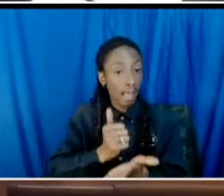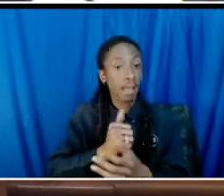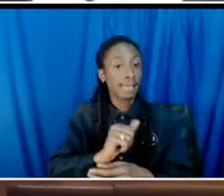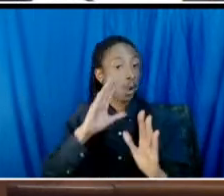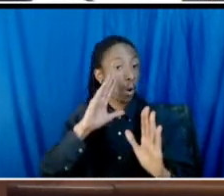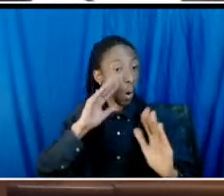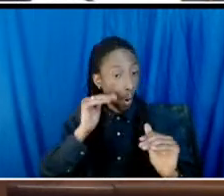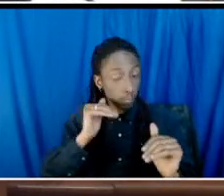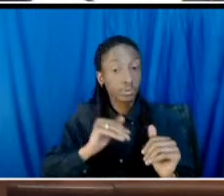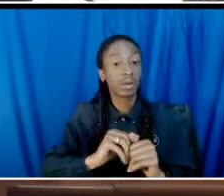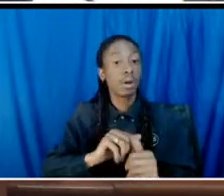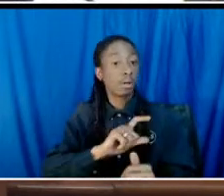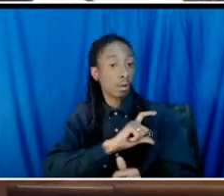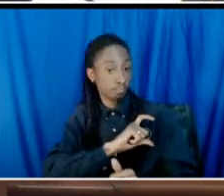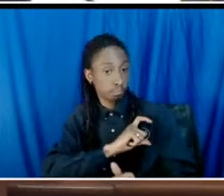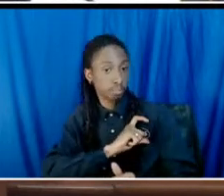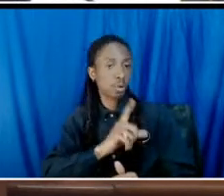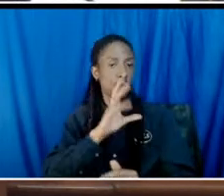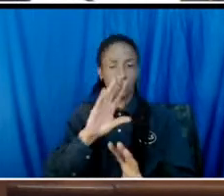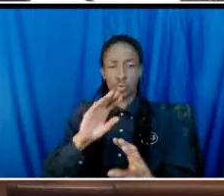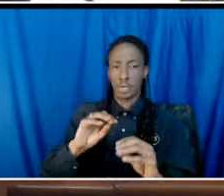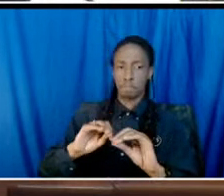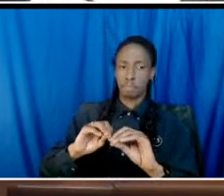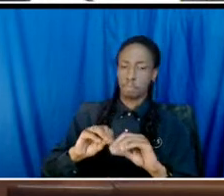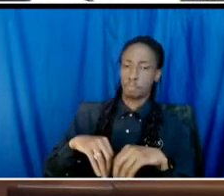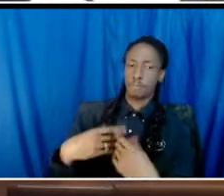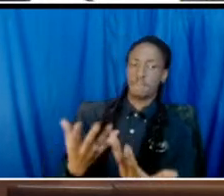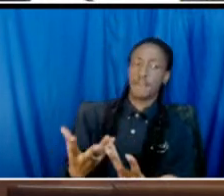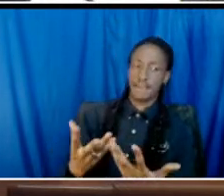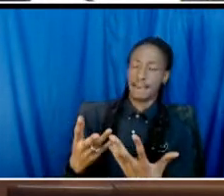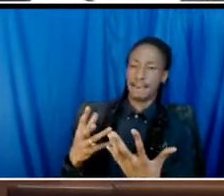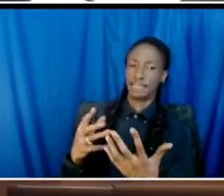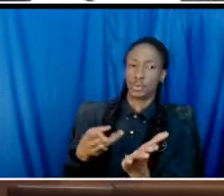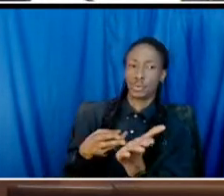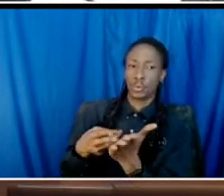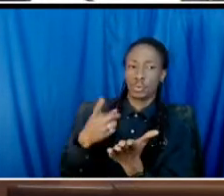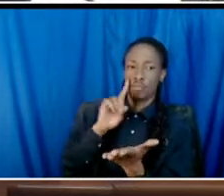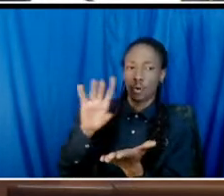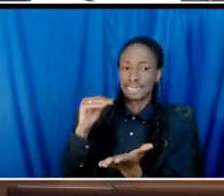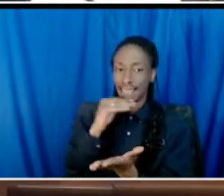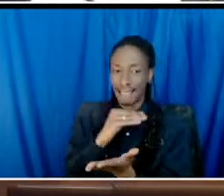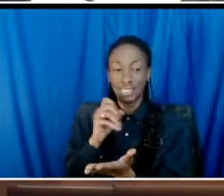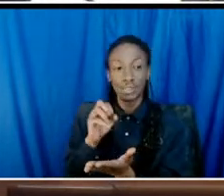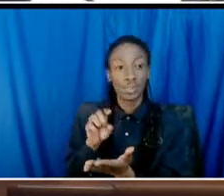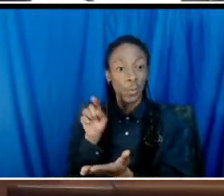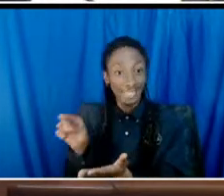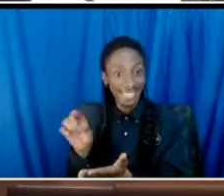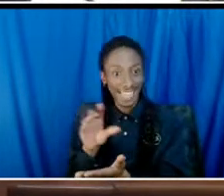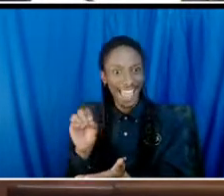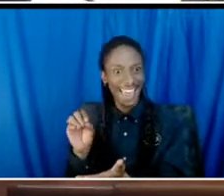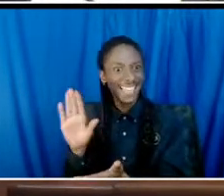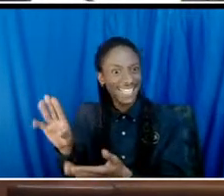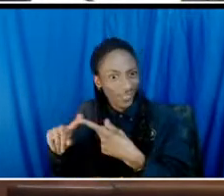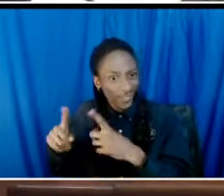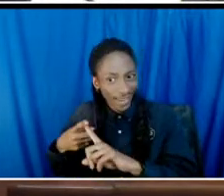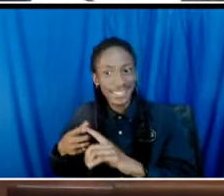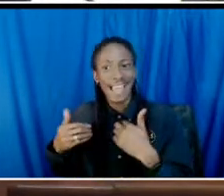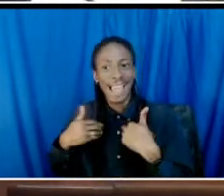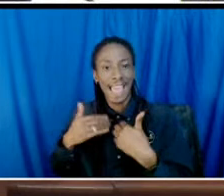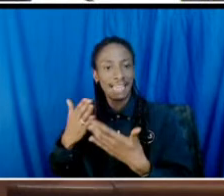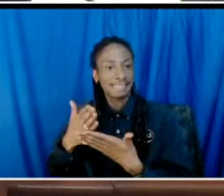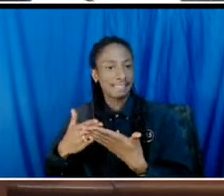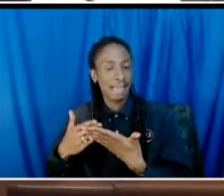the appearance of legitimacy to his lies, so he and his allies had some veneer of